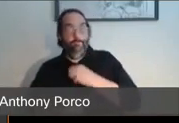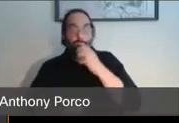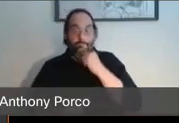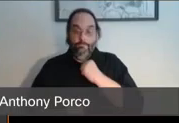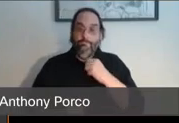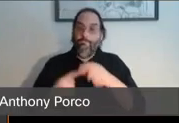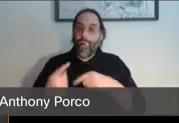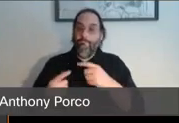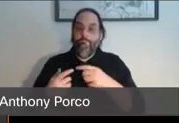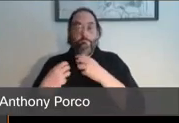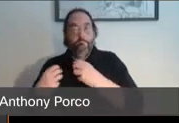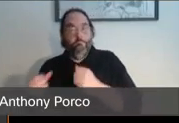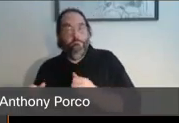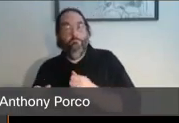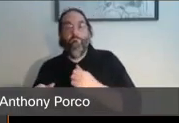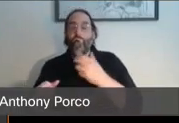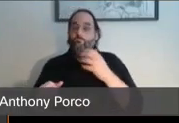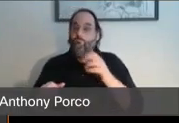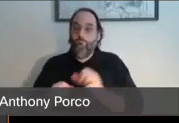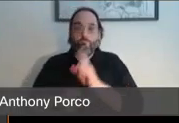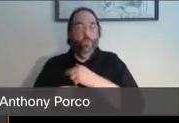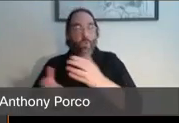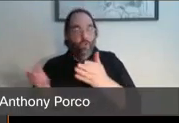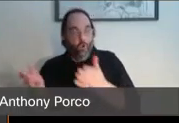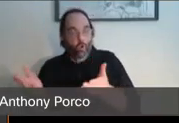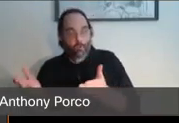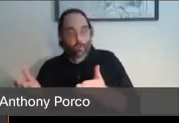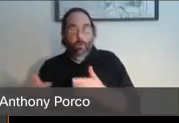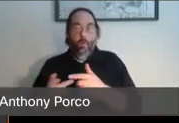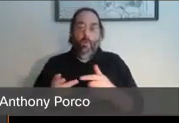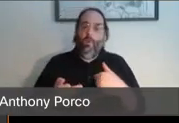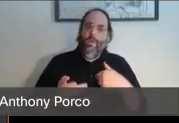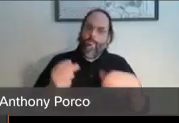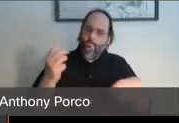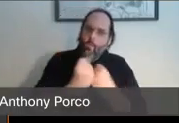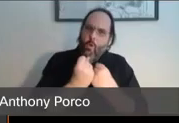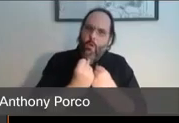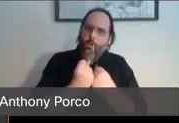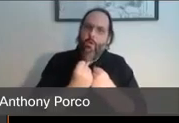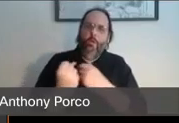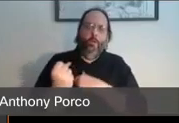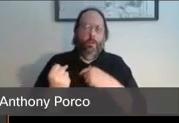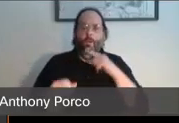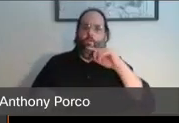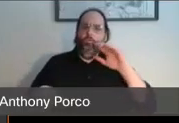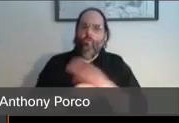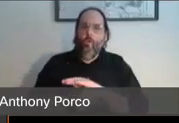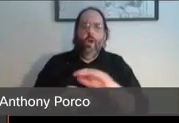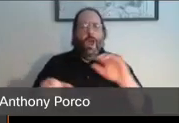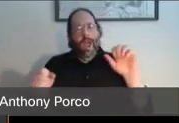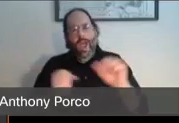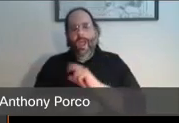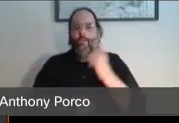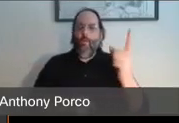the health and wellness of every person served. We advocate. We ensure every